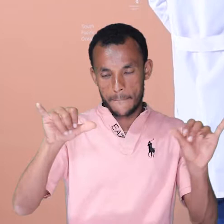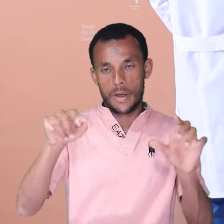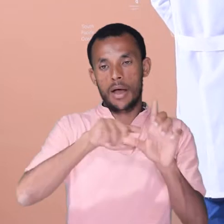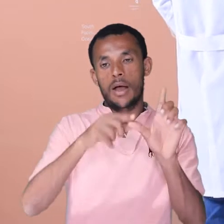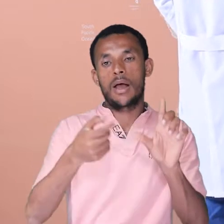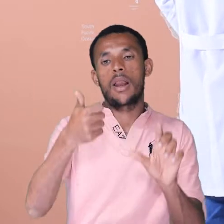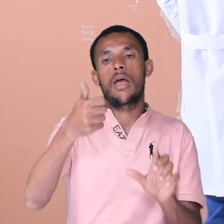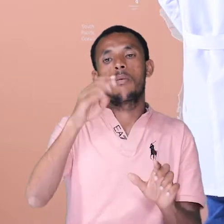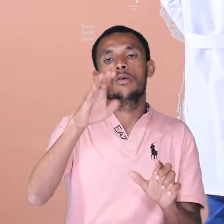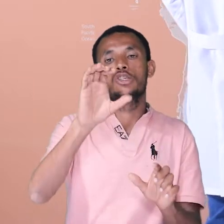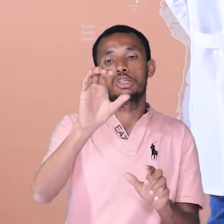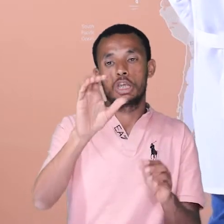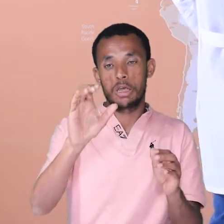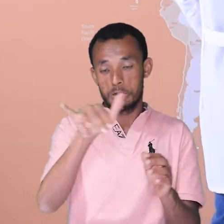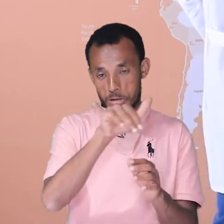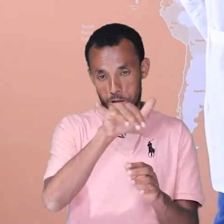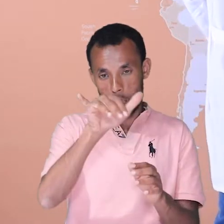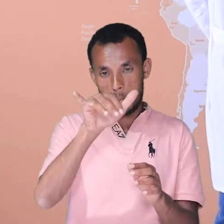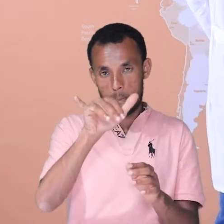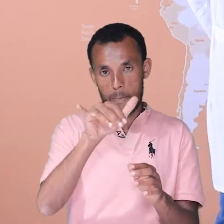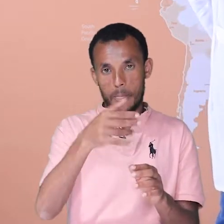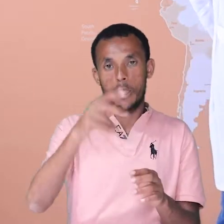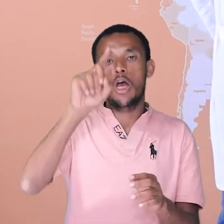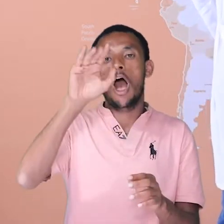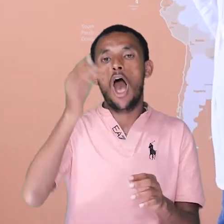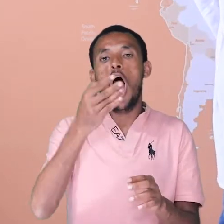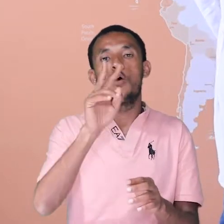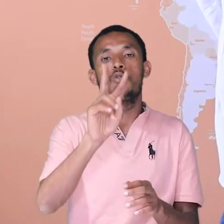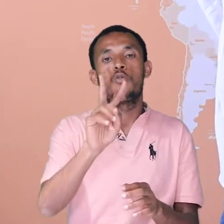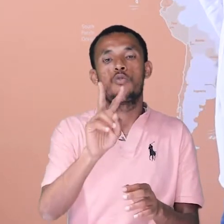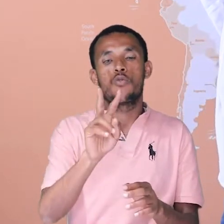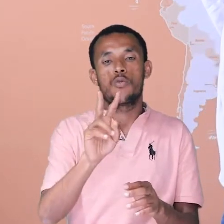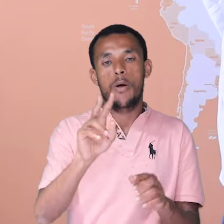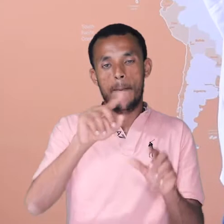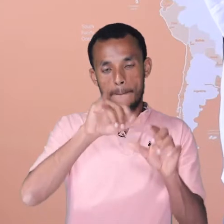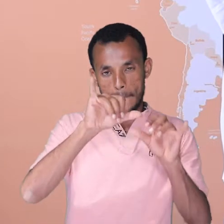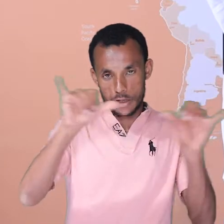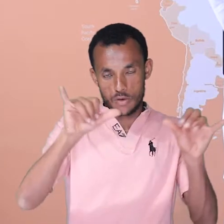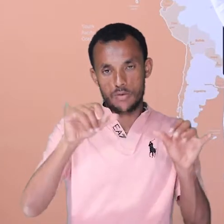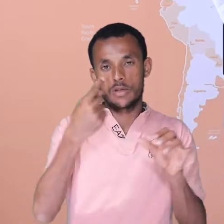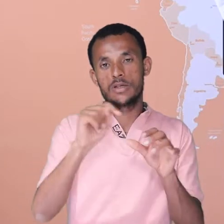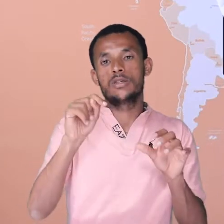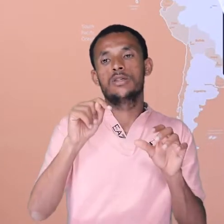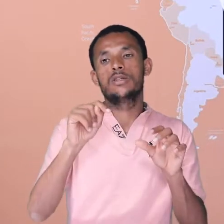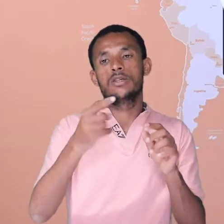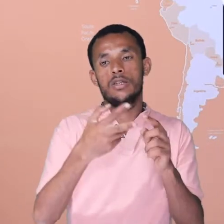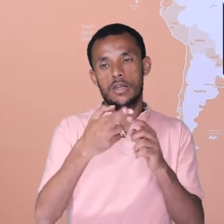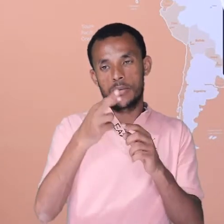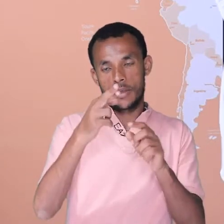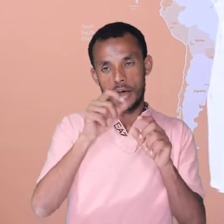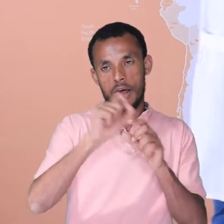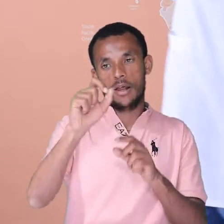angle ABC is the same as half of measure of the intercepted arc AXC.